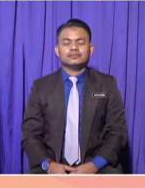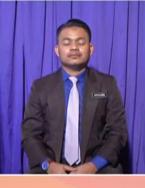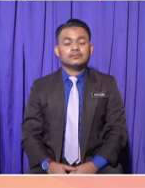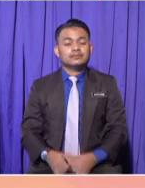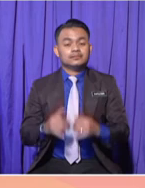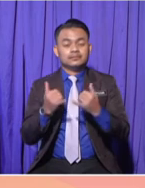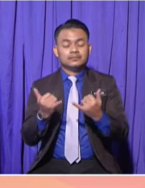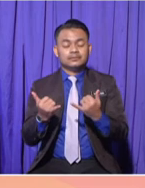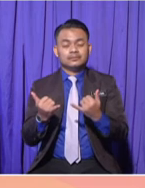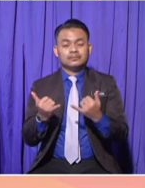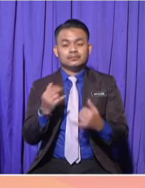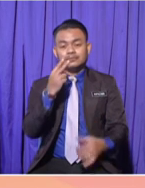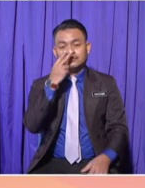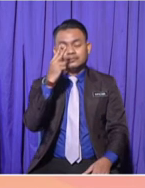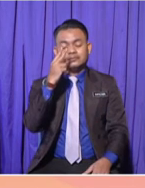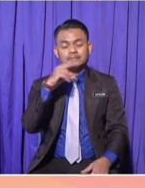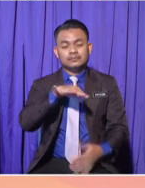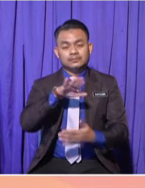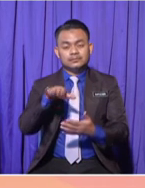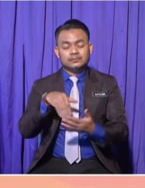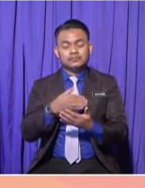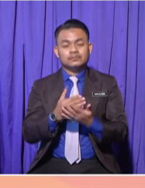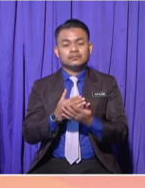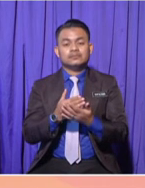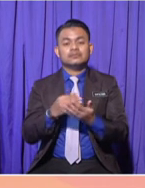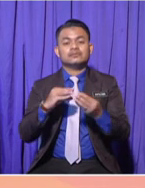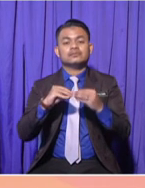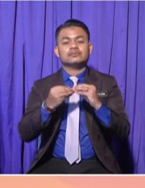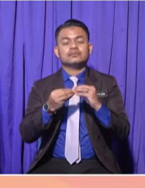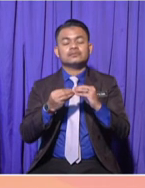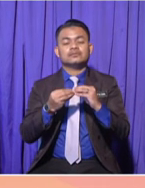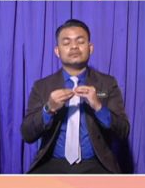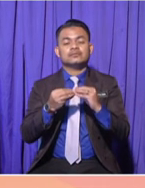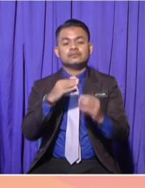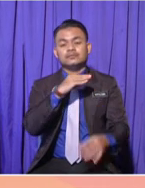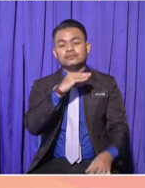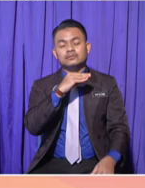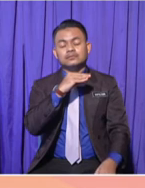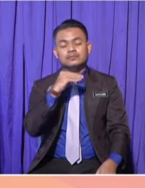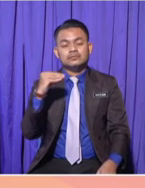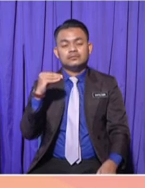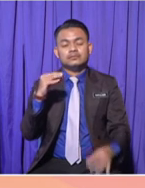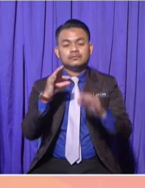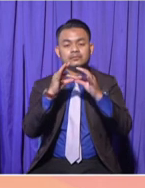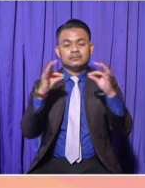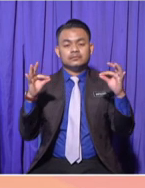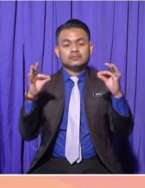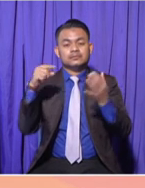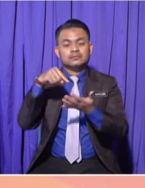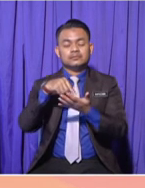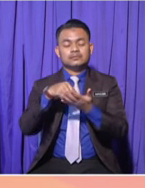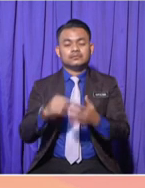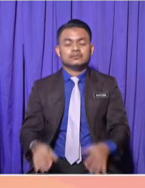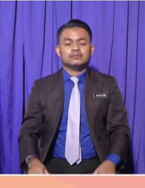Now look at all these numbers in numerals and words. Try